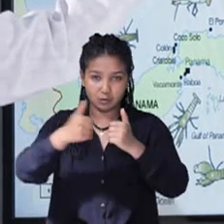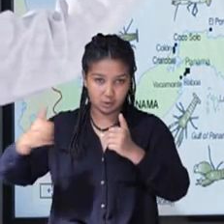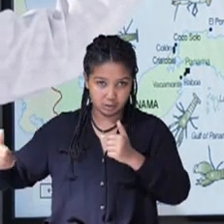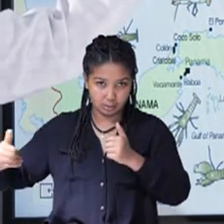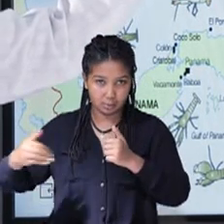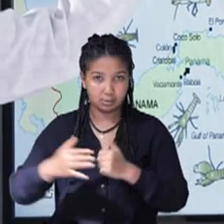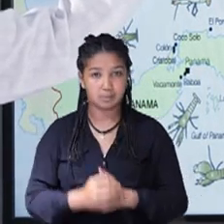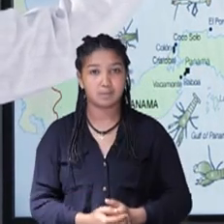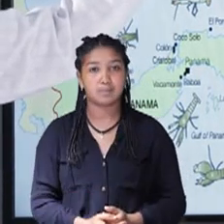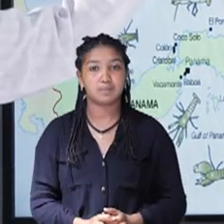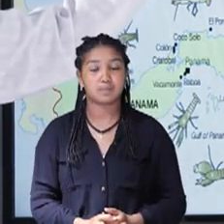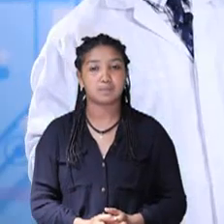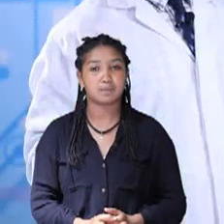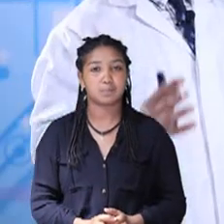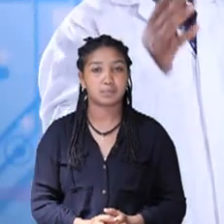isolated.